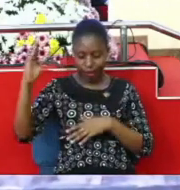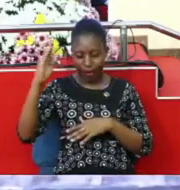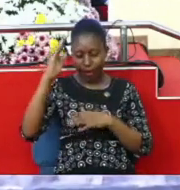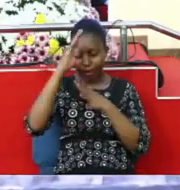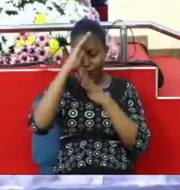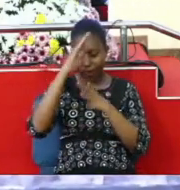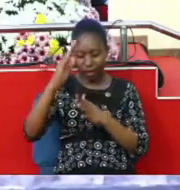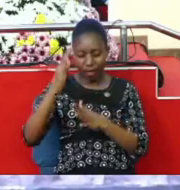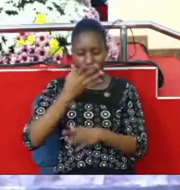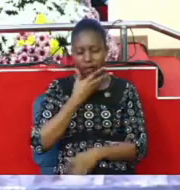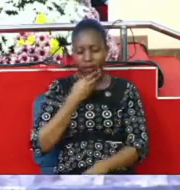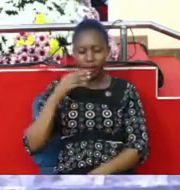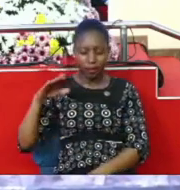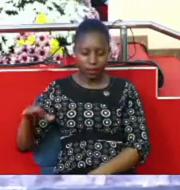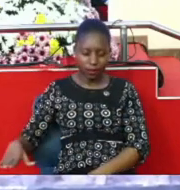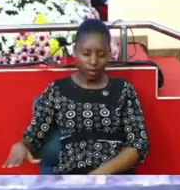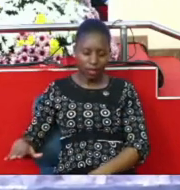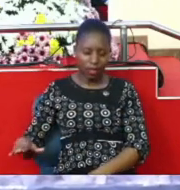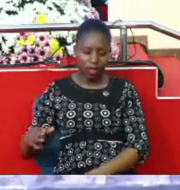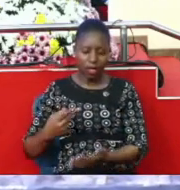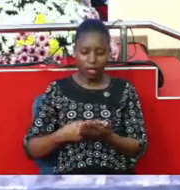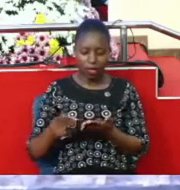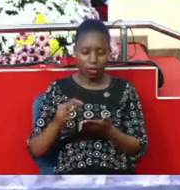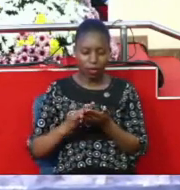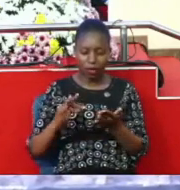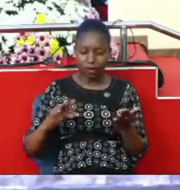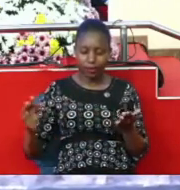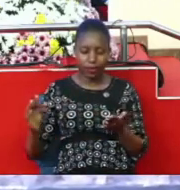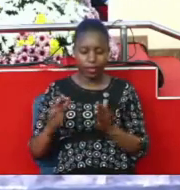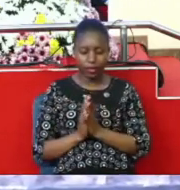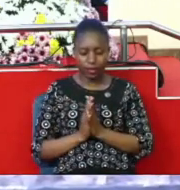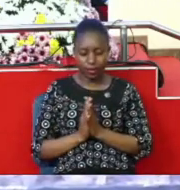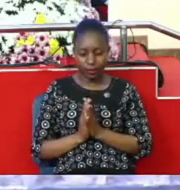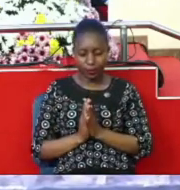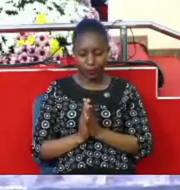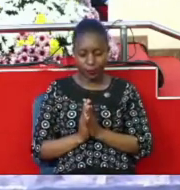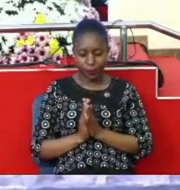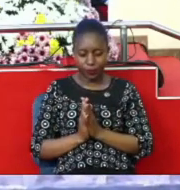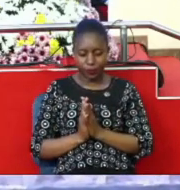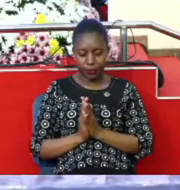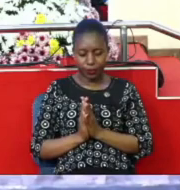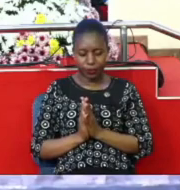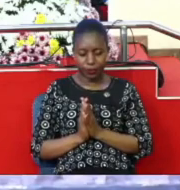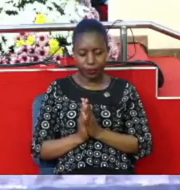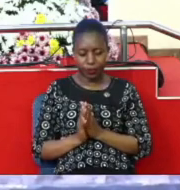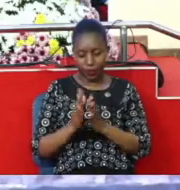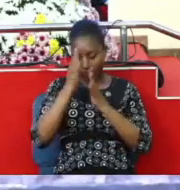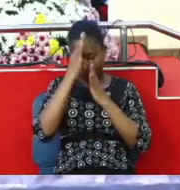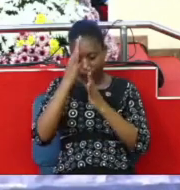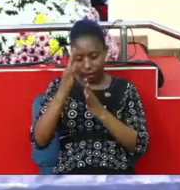Spirit. May faith to trust you be born within every one of them. Father, may